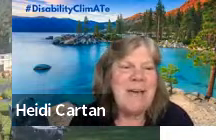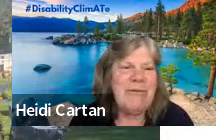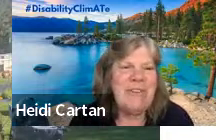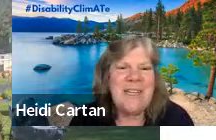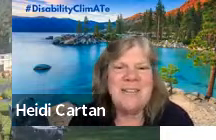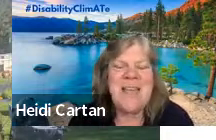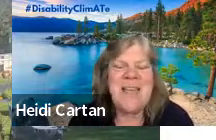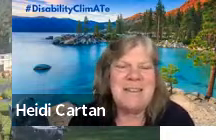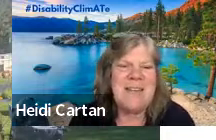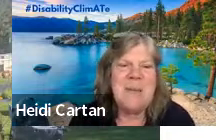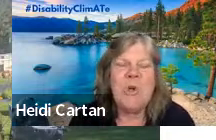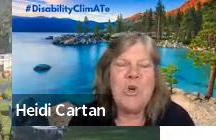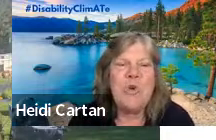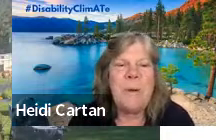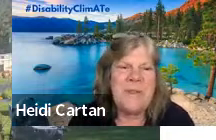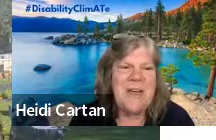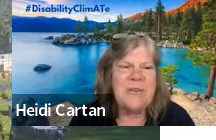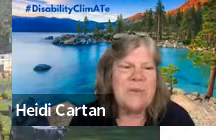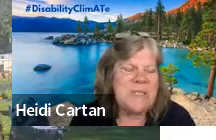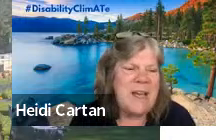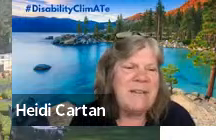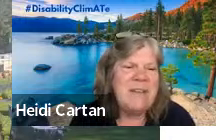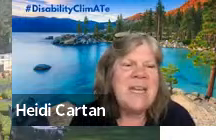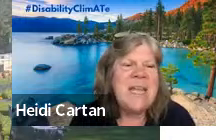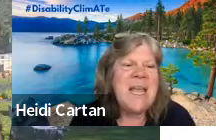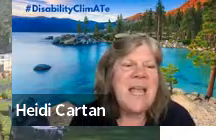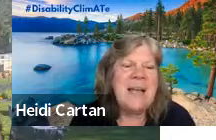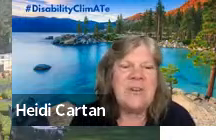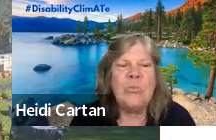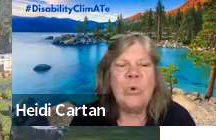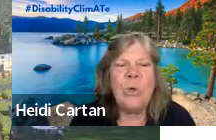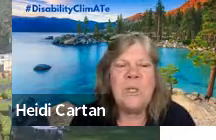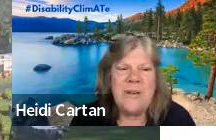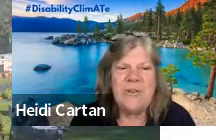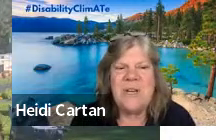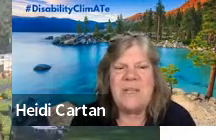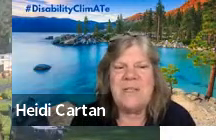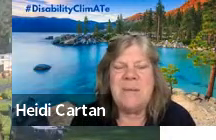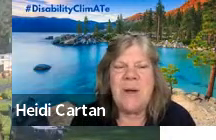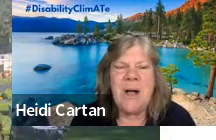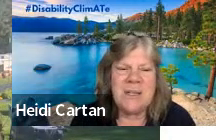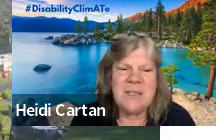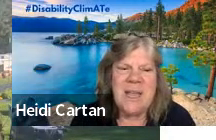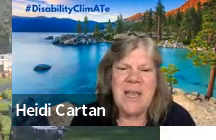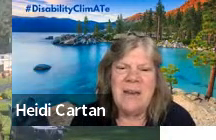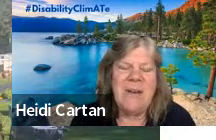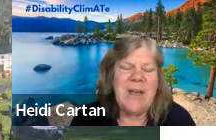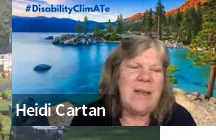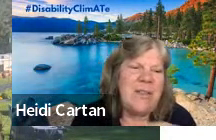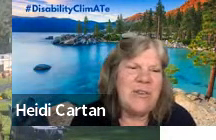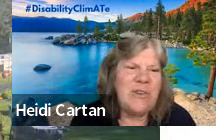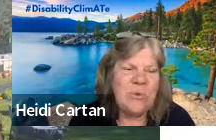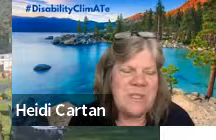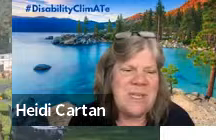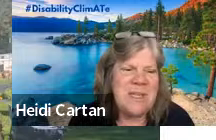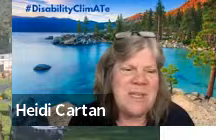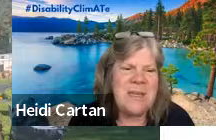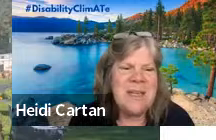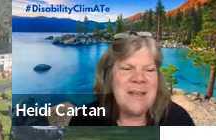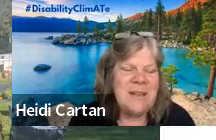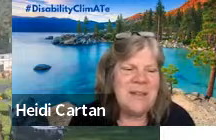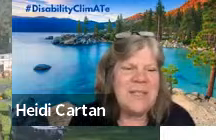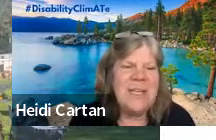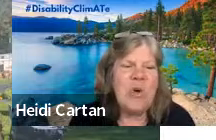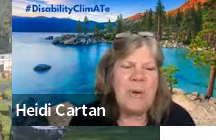the left is that same coop on the other side of it, has a roll under nesting box, and you don't see